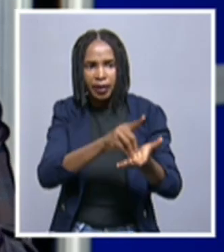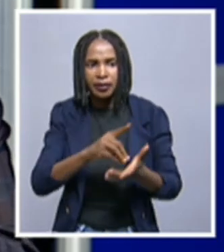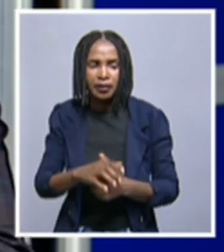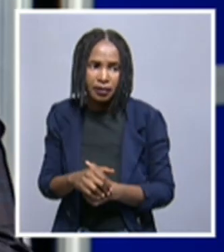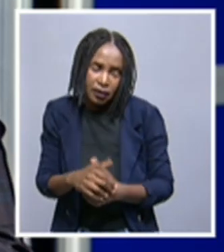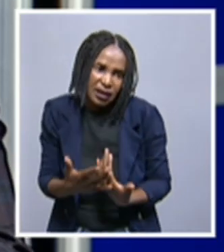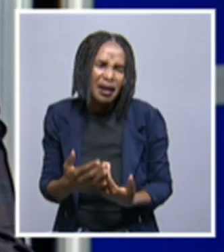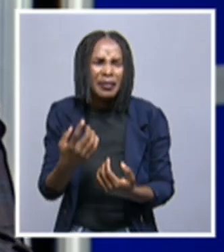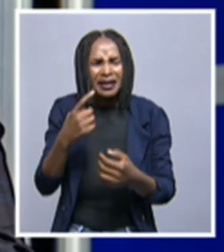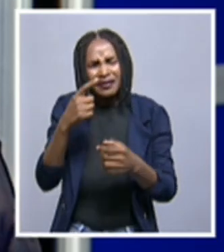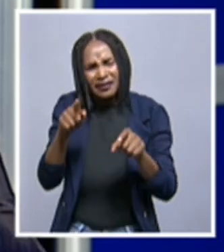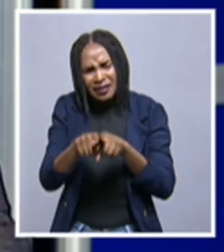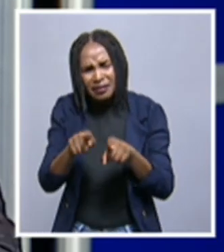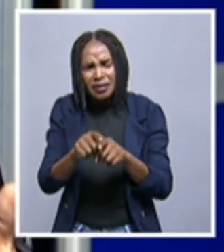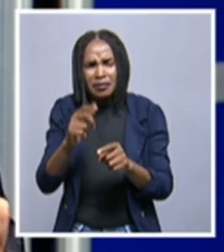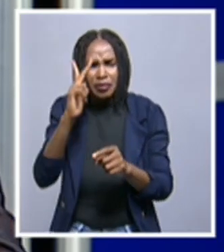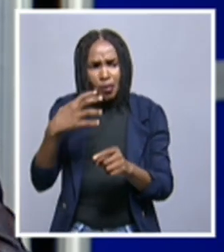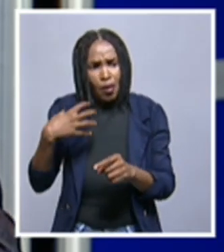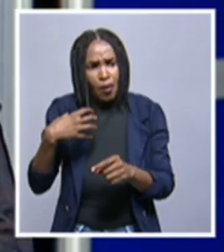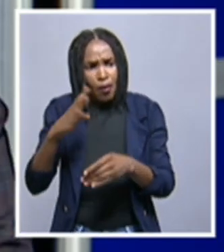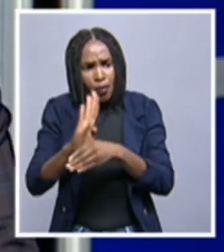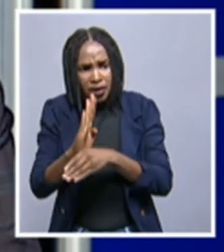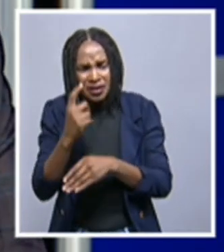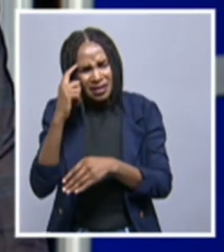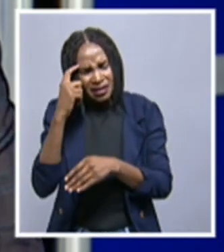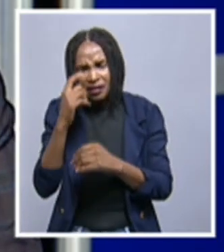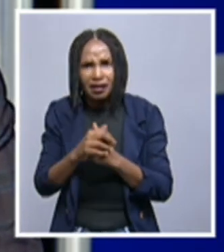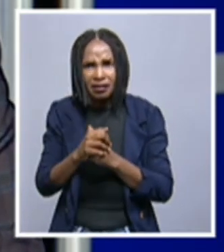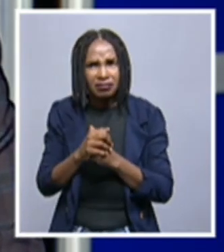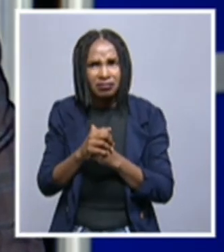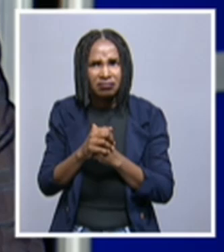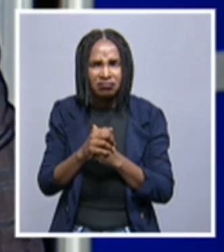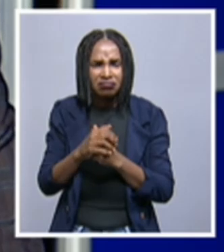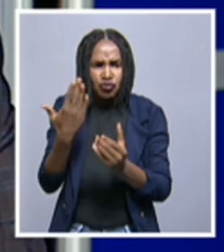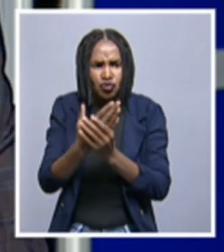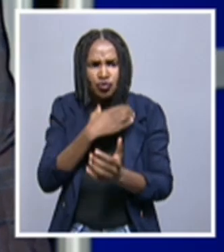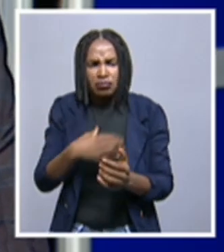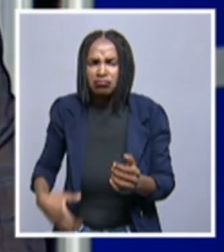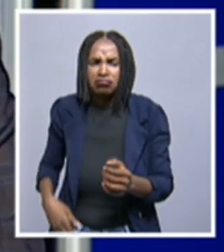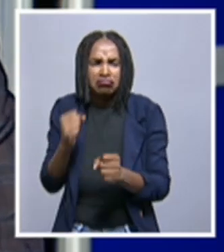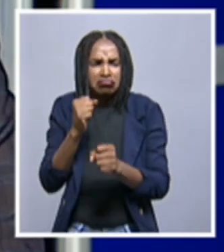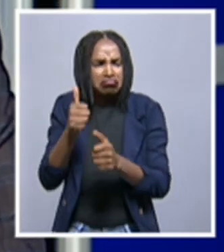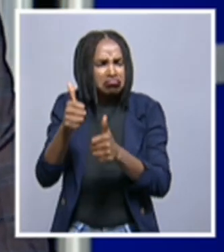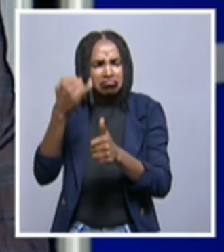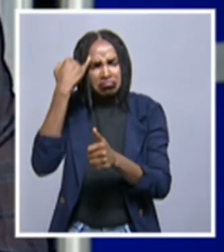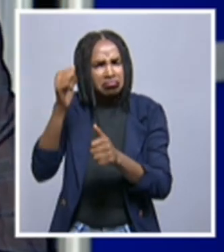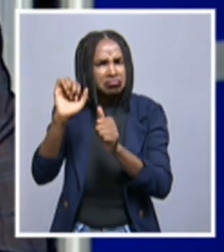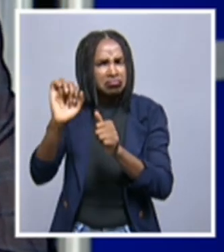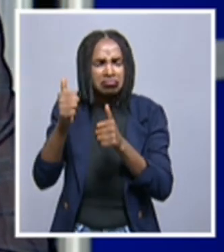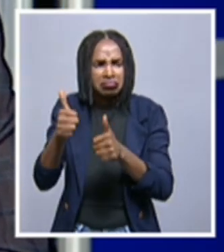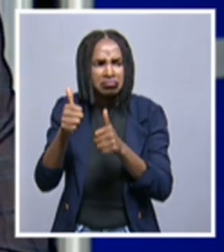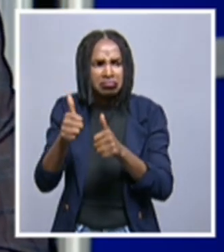that the incoming one would play to the book, they will not do much. But if they are